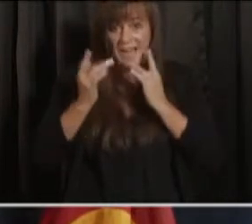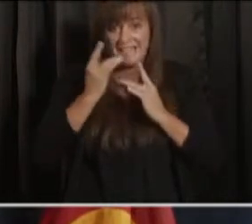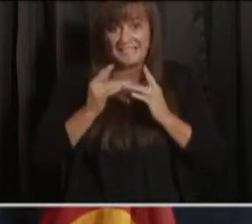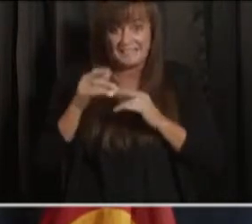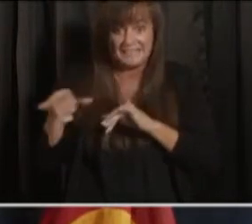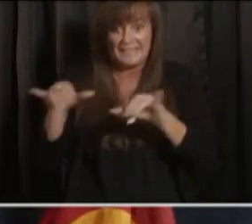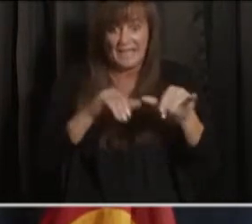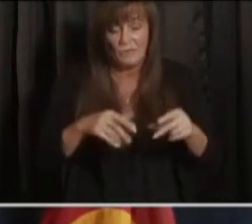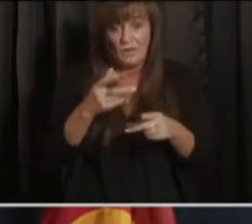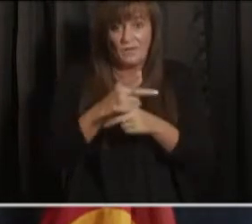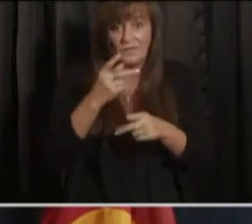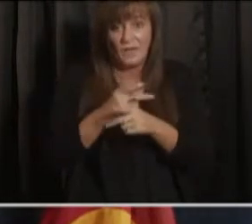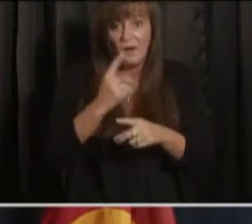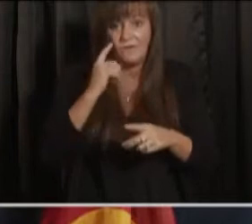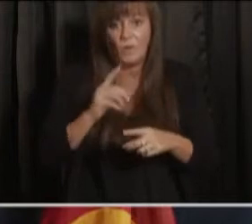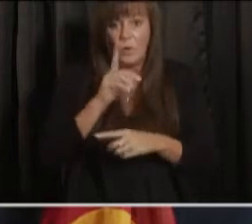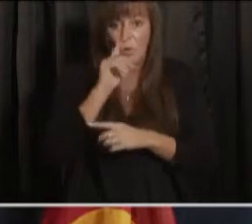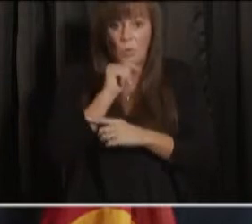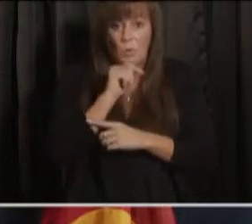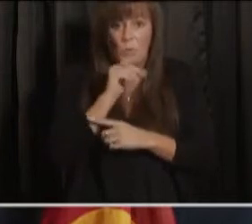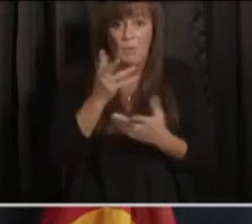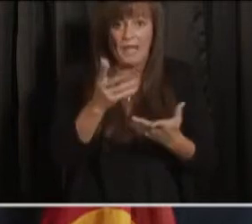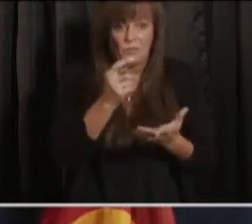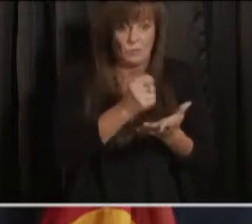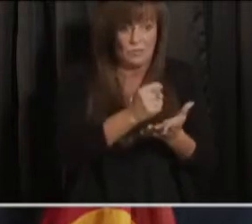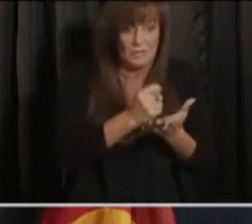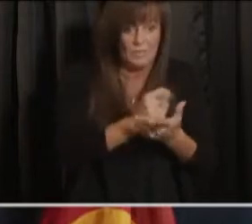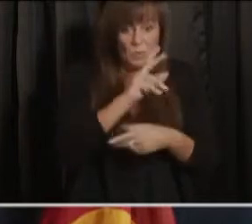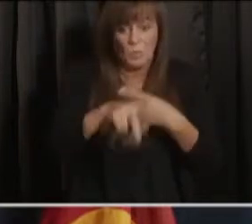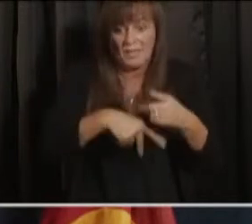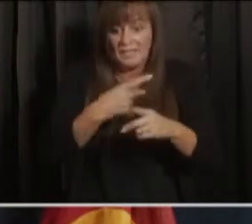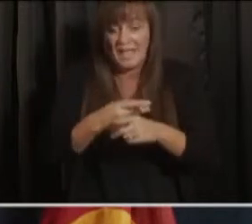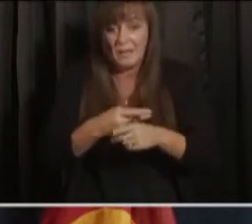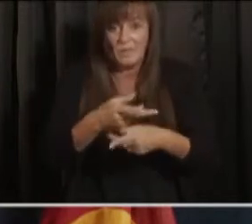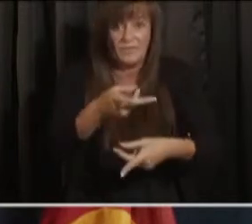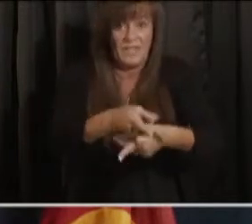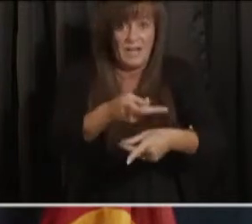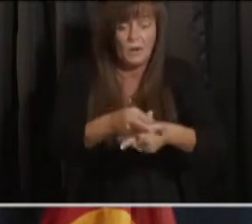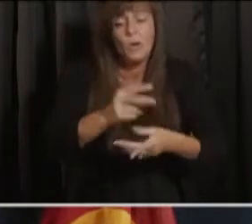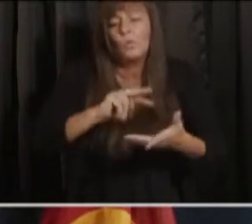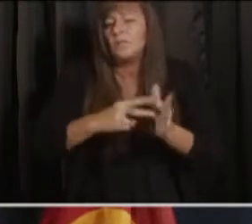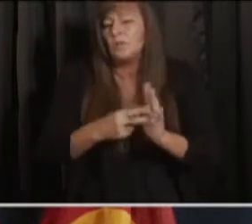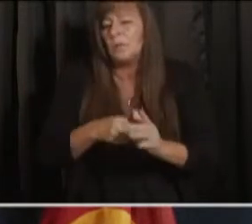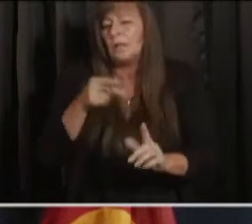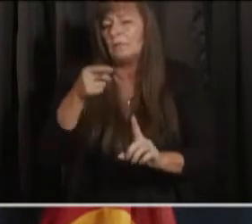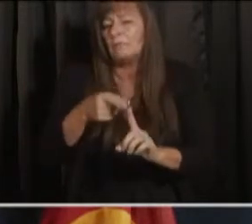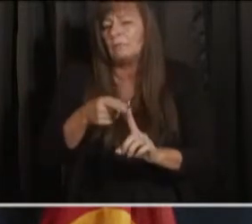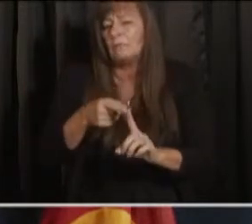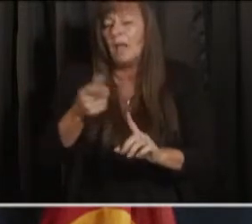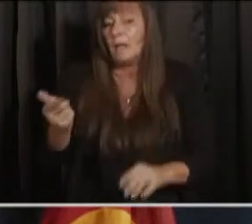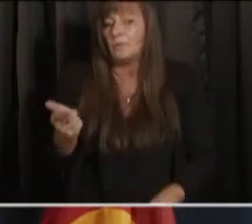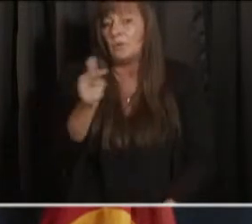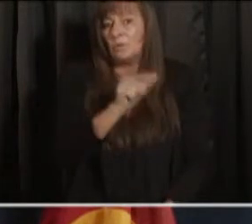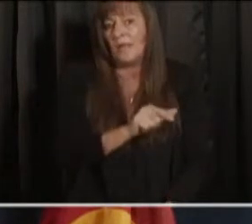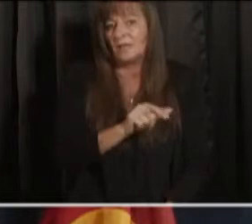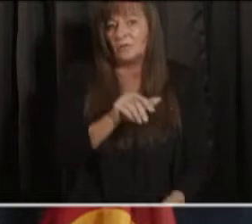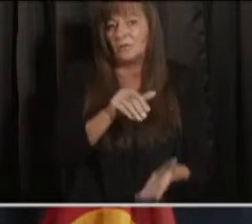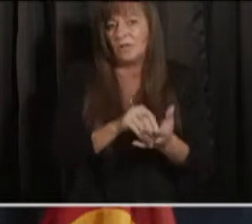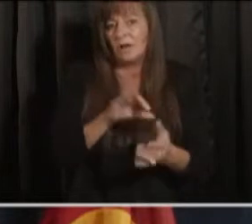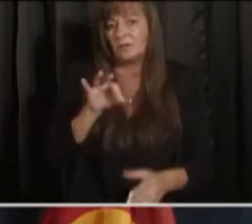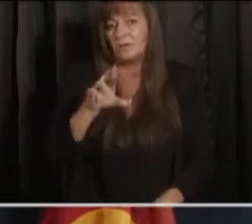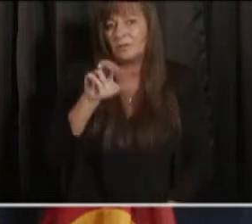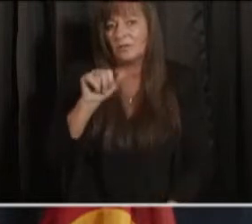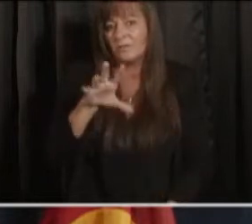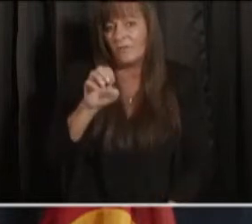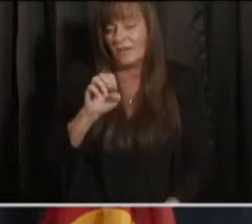terms of who gets what types of care, or what exactly do you mean there? Yeah, I'll turn it over to Dr. France. Are you able to do the first